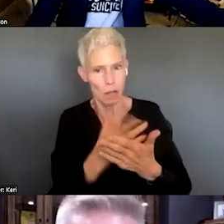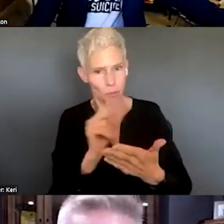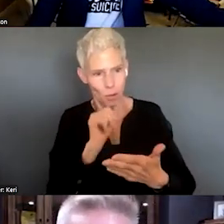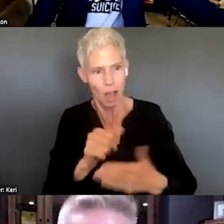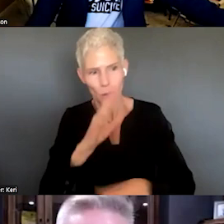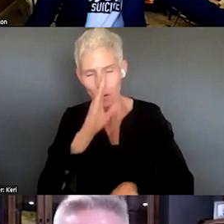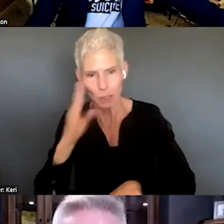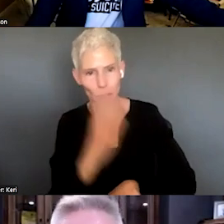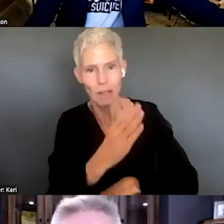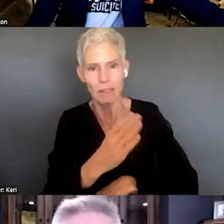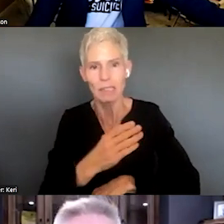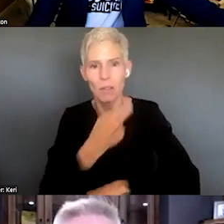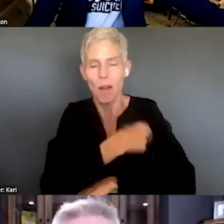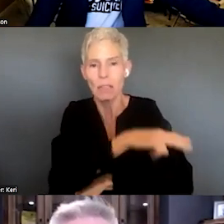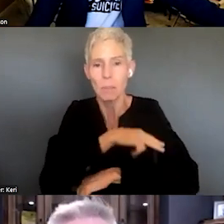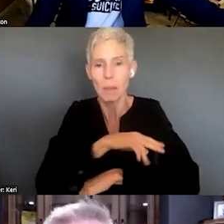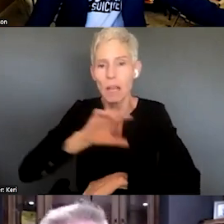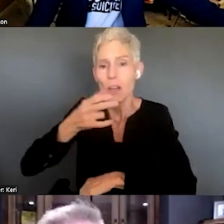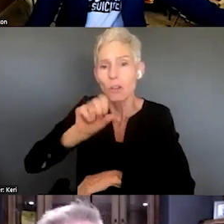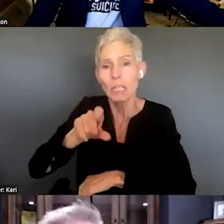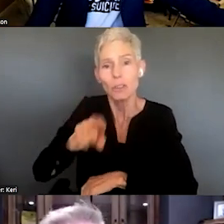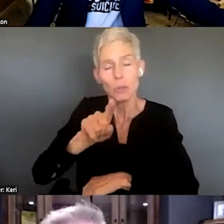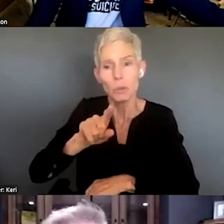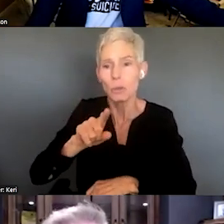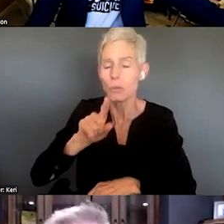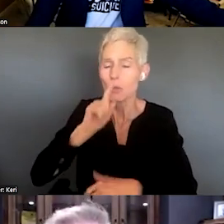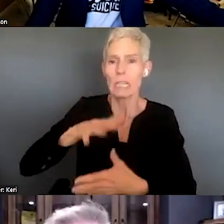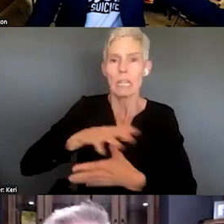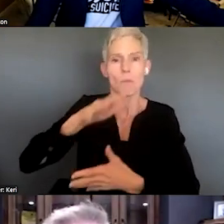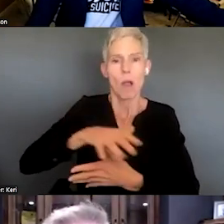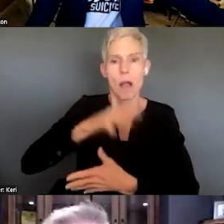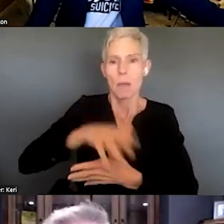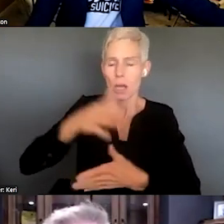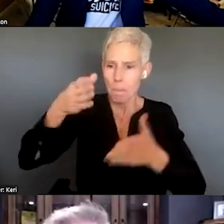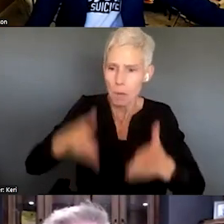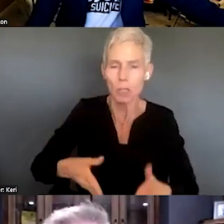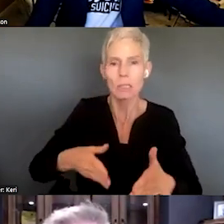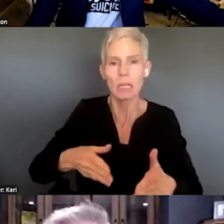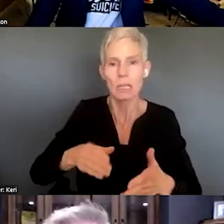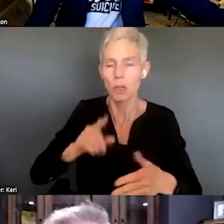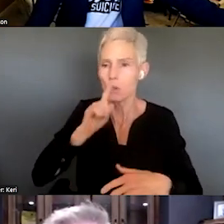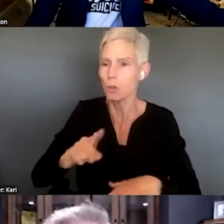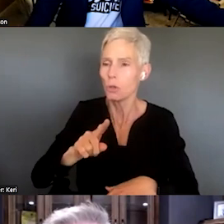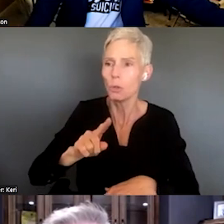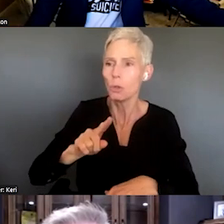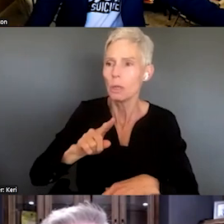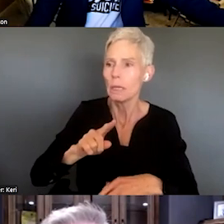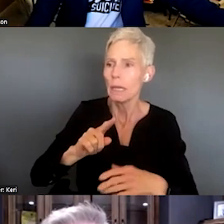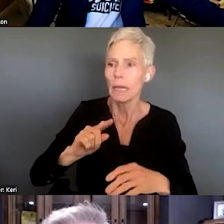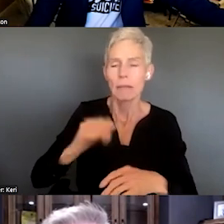the hospital. Chris, you are really the primary architect of a no wrong door model that's not